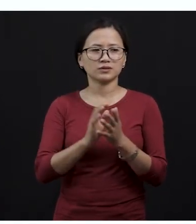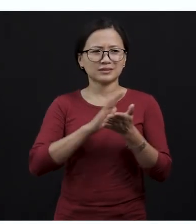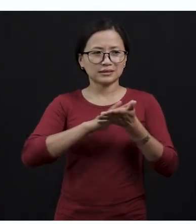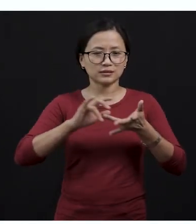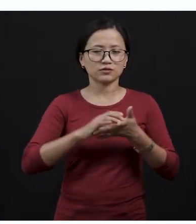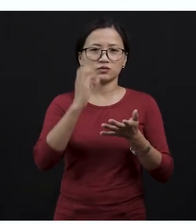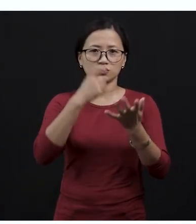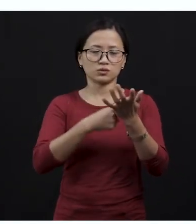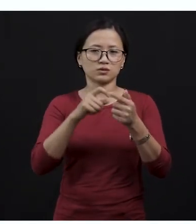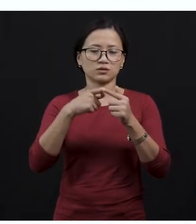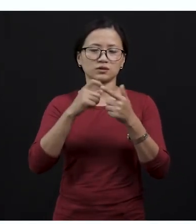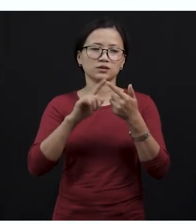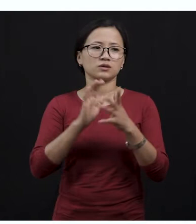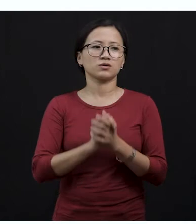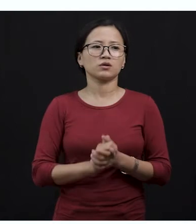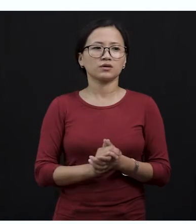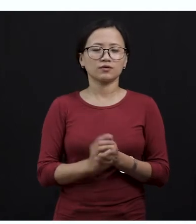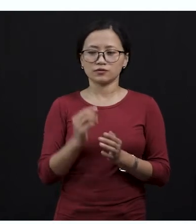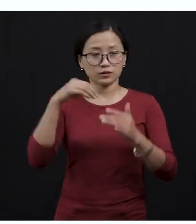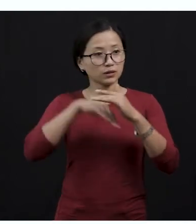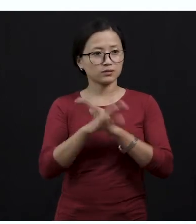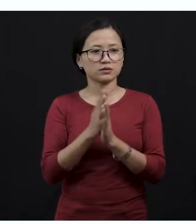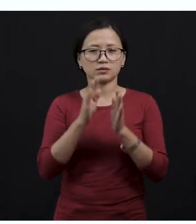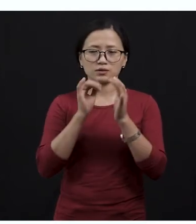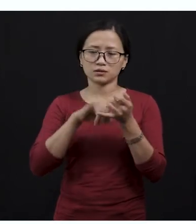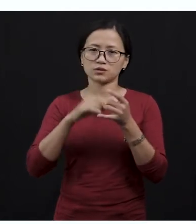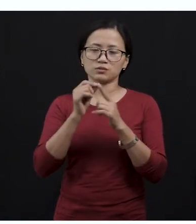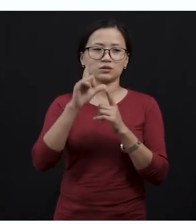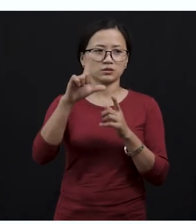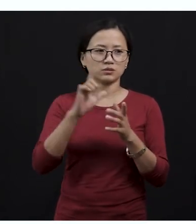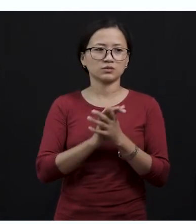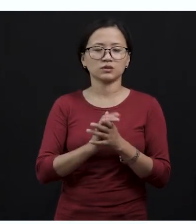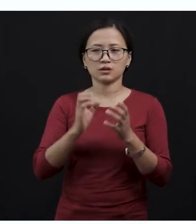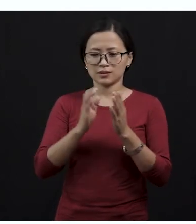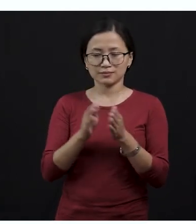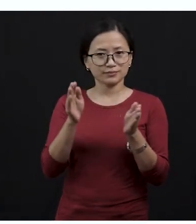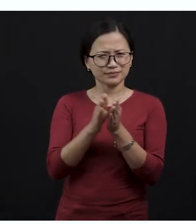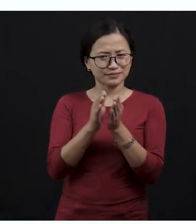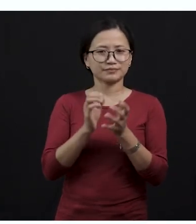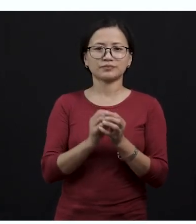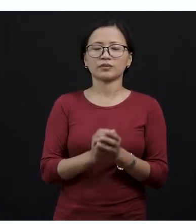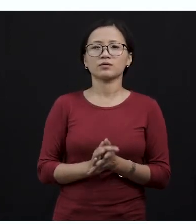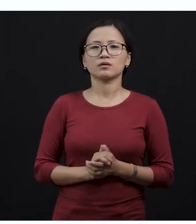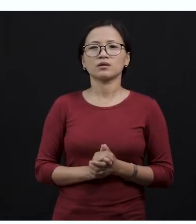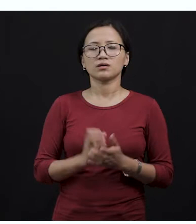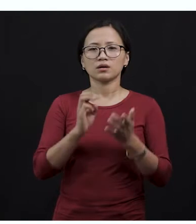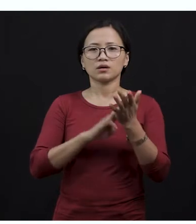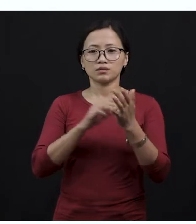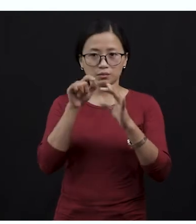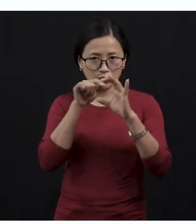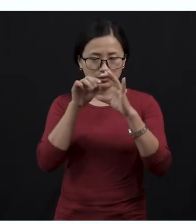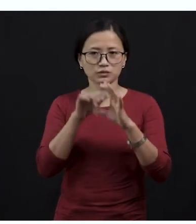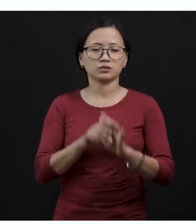microscope. Previously, earlier, there was no complex compound microscope, only the simple microscope. So this scientist, he